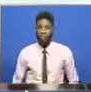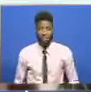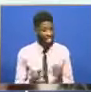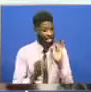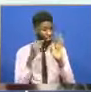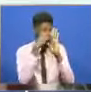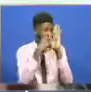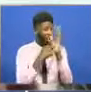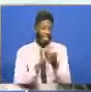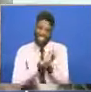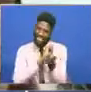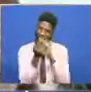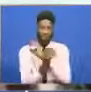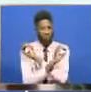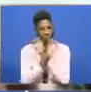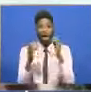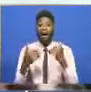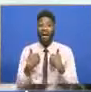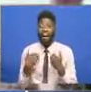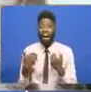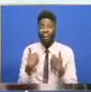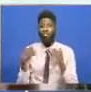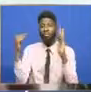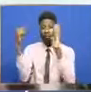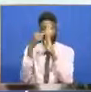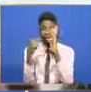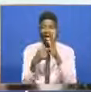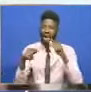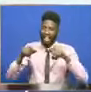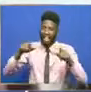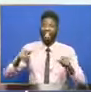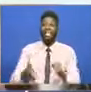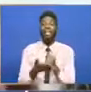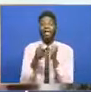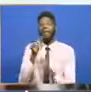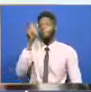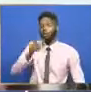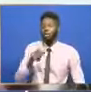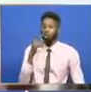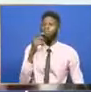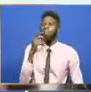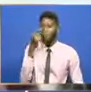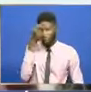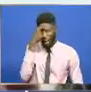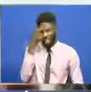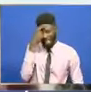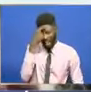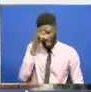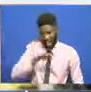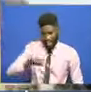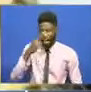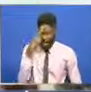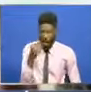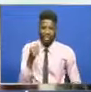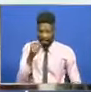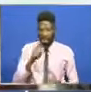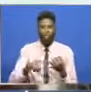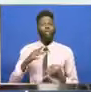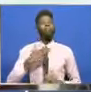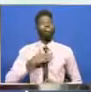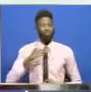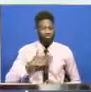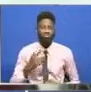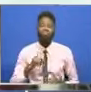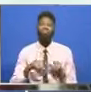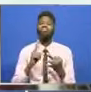sababu hata kuna kipengele ya land ambayo inasaidia Masai wa Kajiado County ama Narok kama Samburu. So if there are